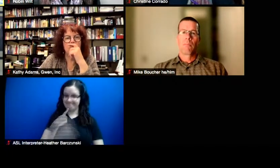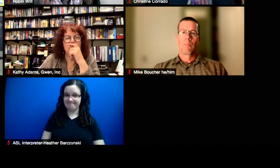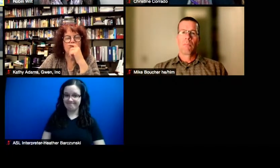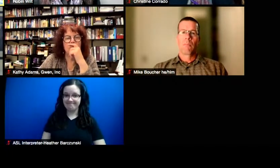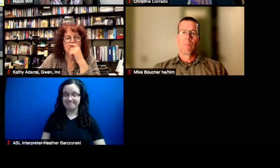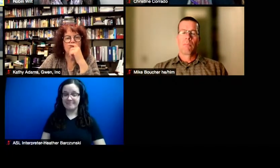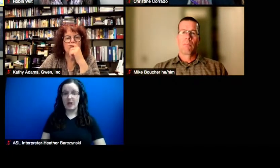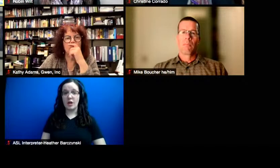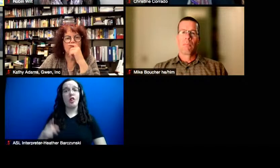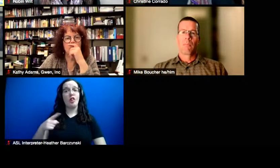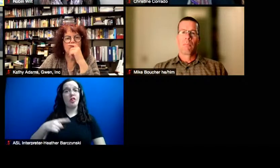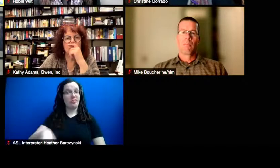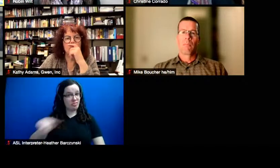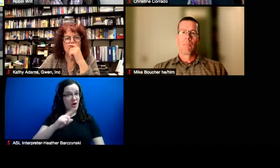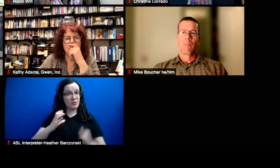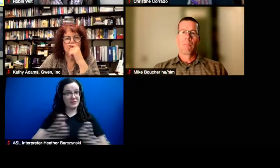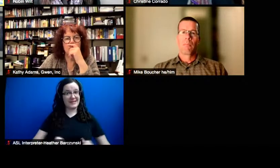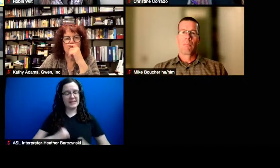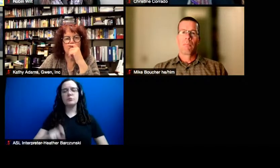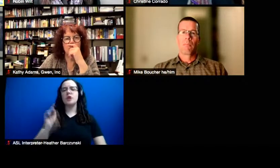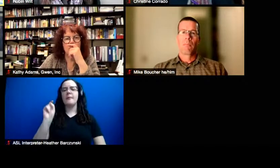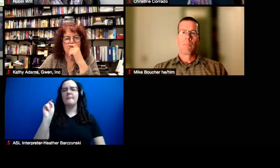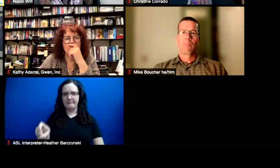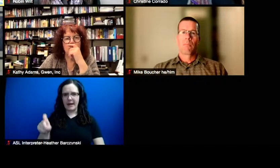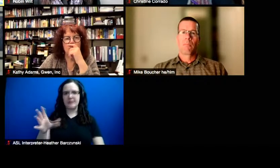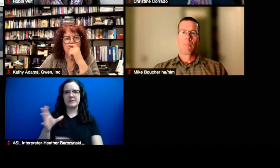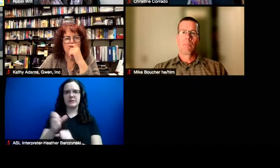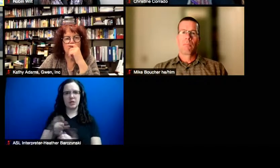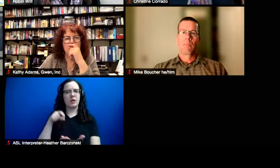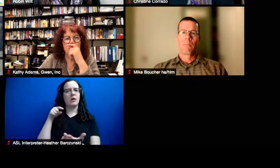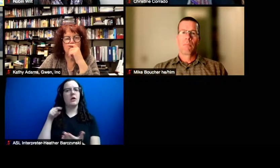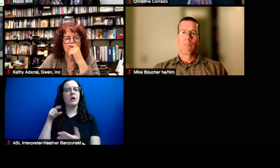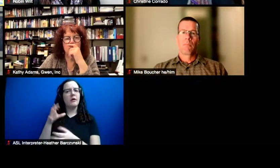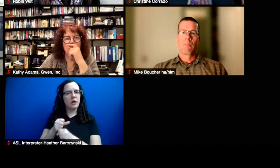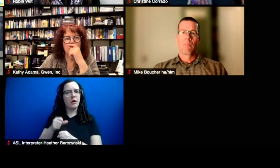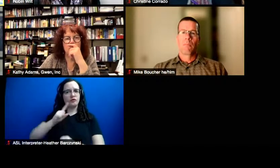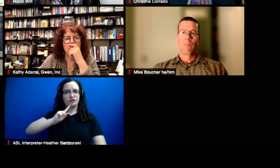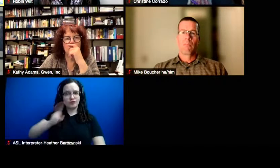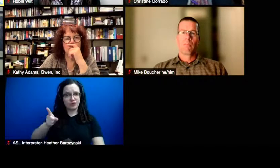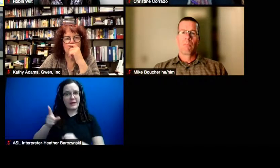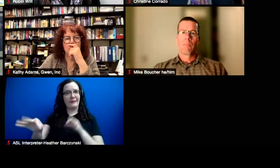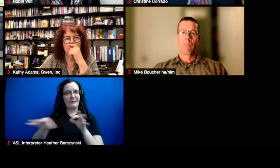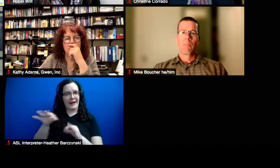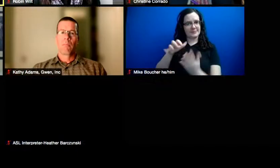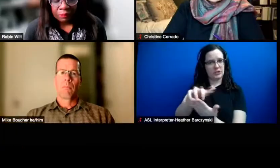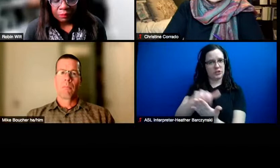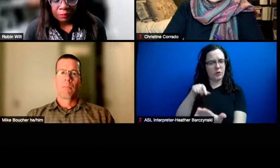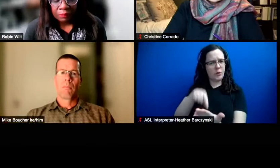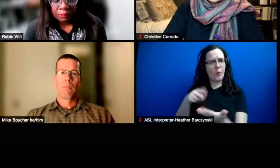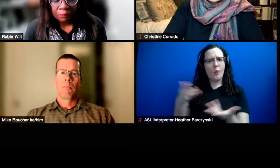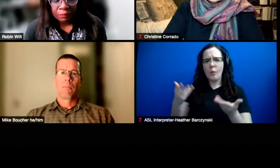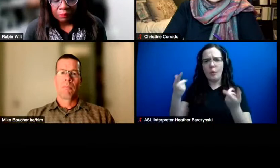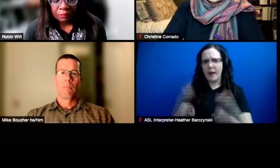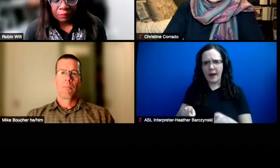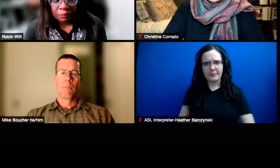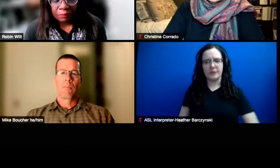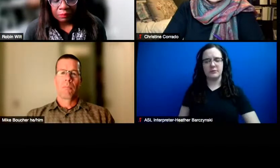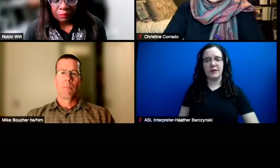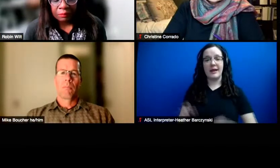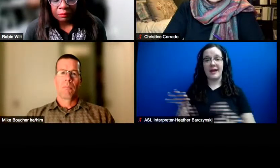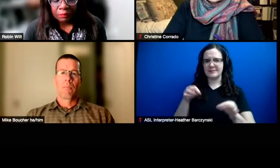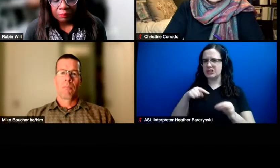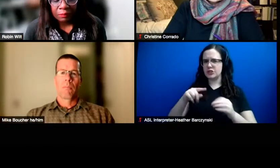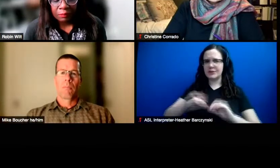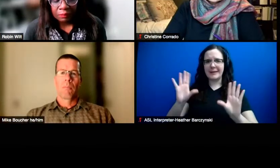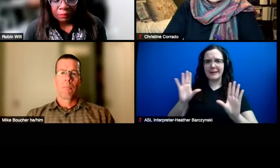customers must receive a real explanation of what occurred, an explanation that people can